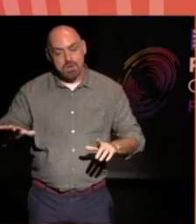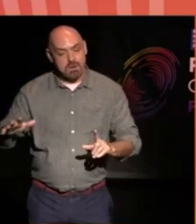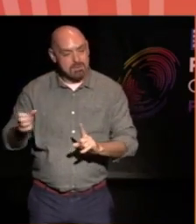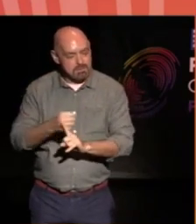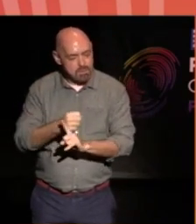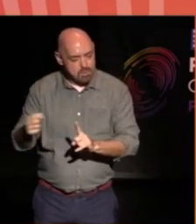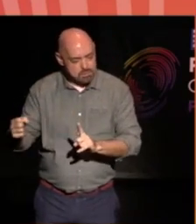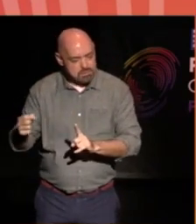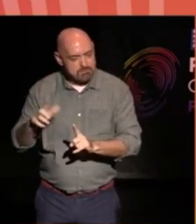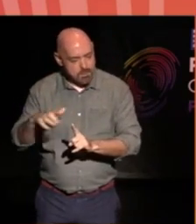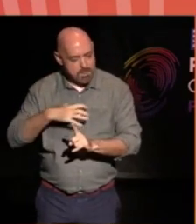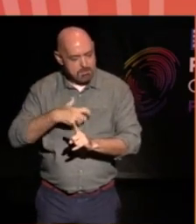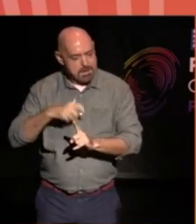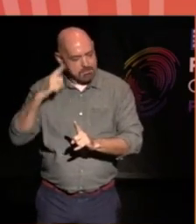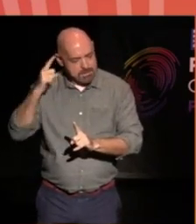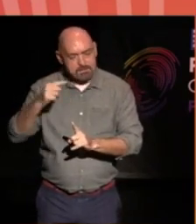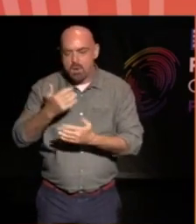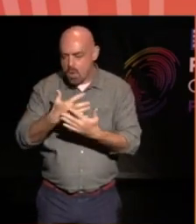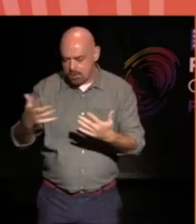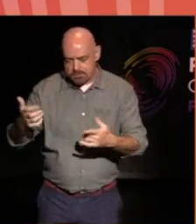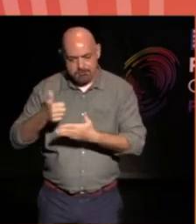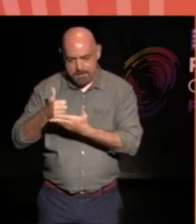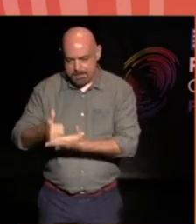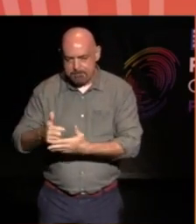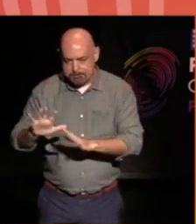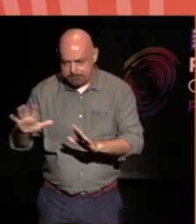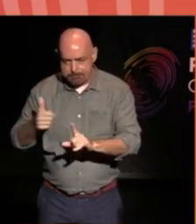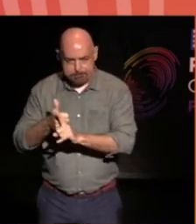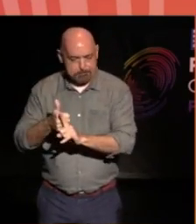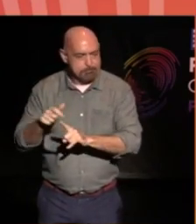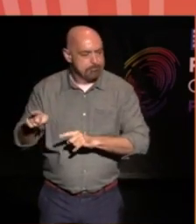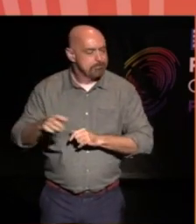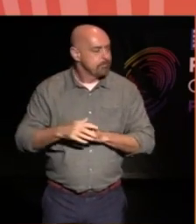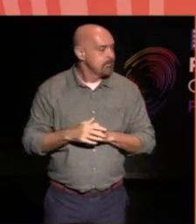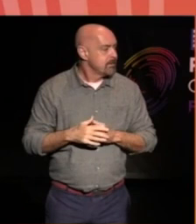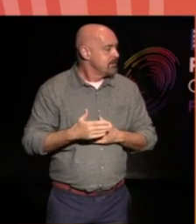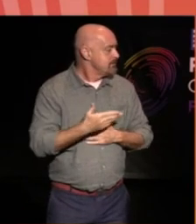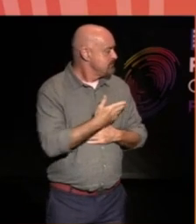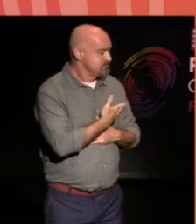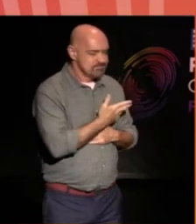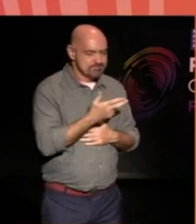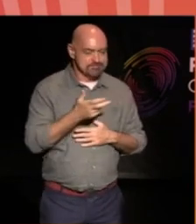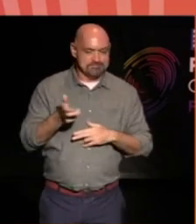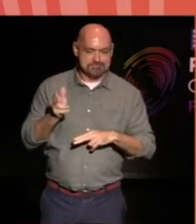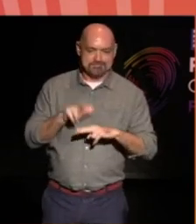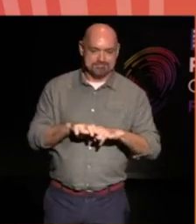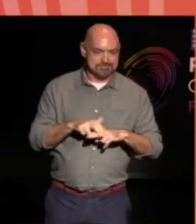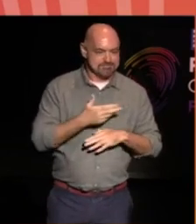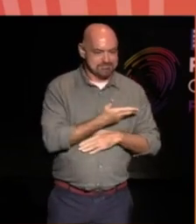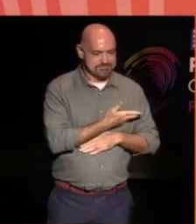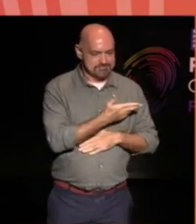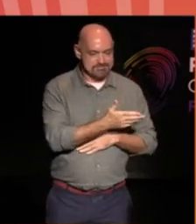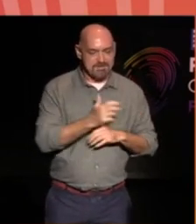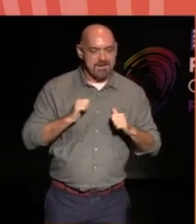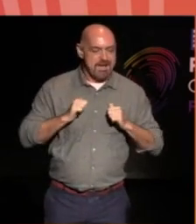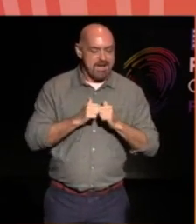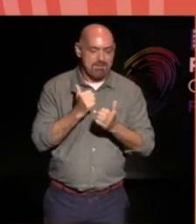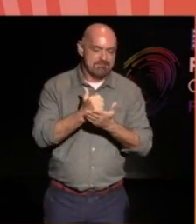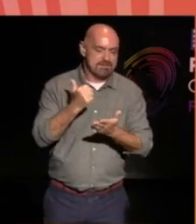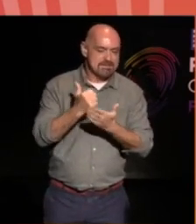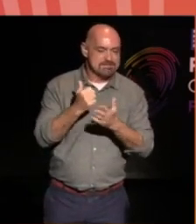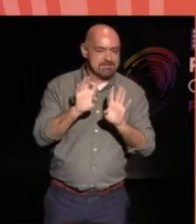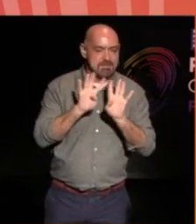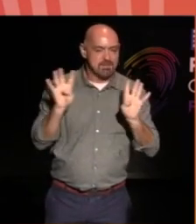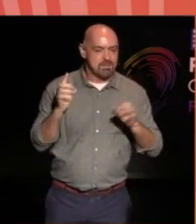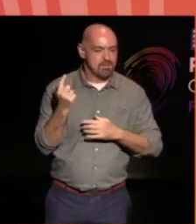so lots of food and lots of business background there. I'll sit down in my chair and introduce our fantastic